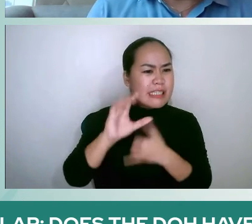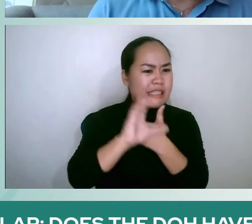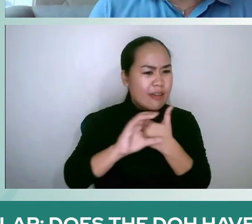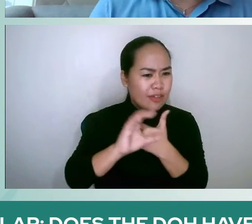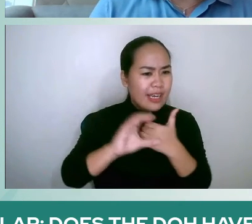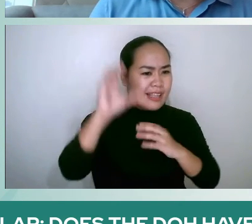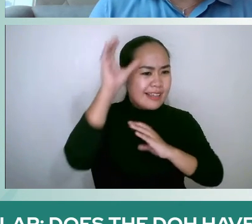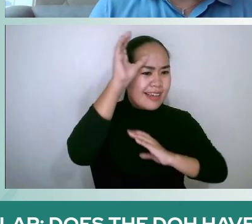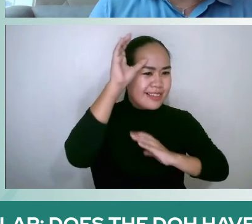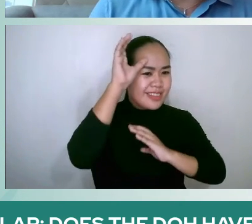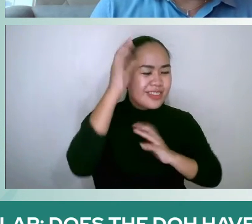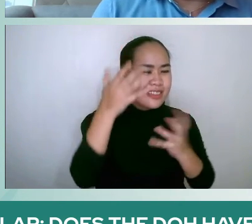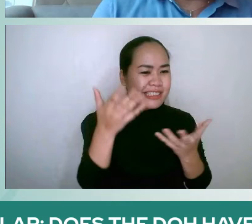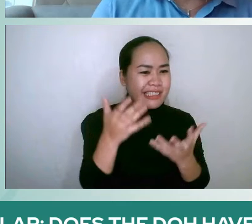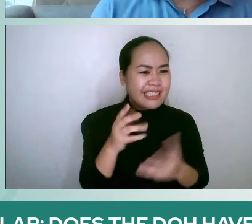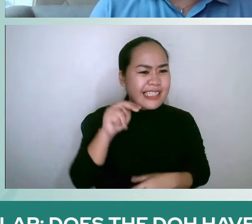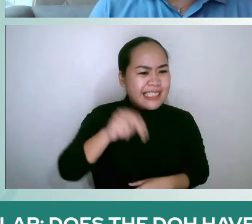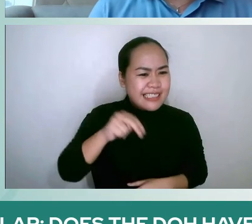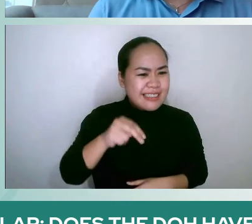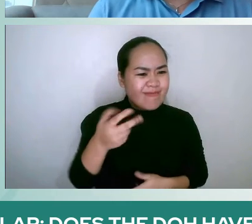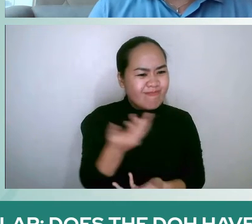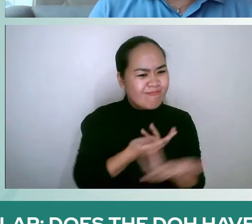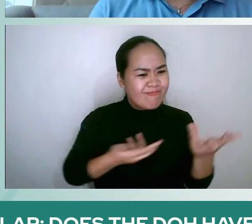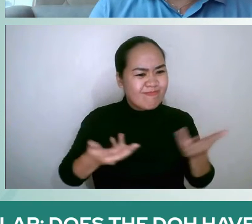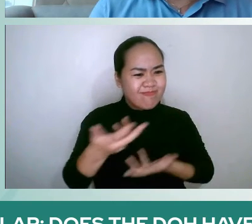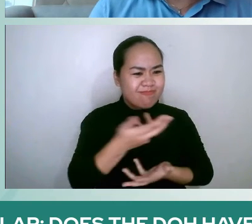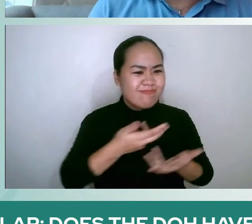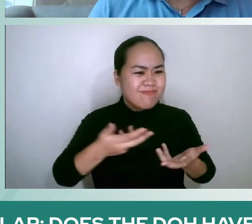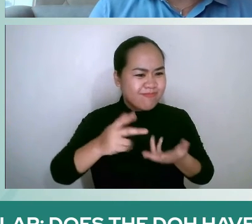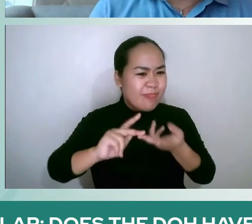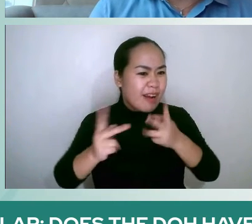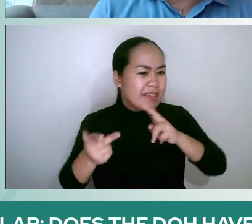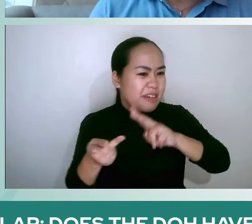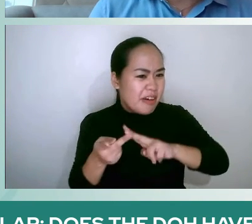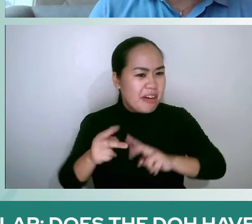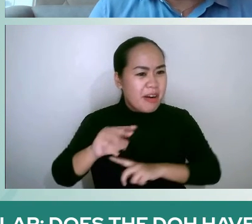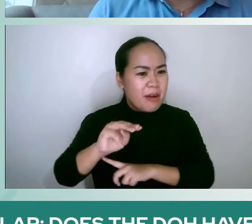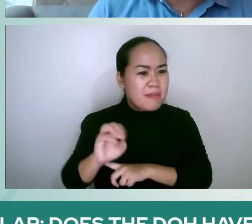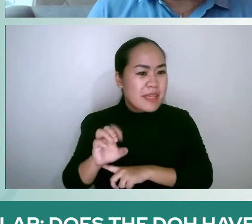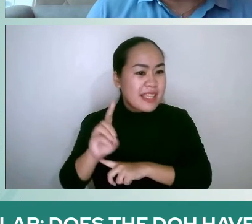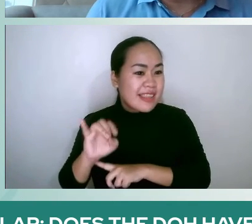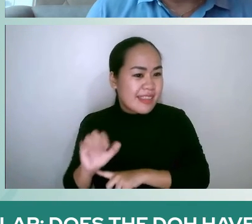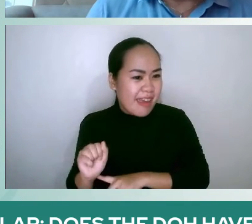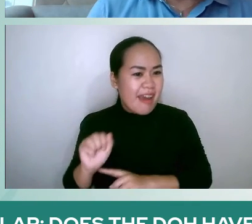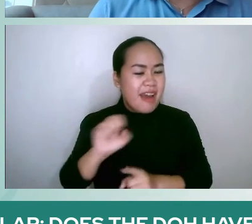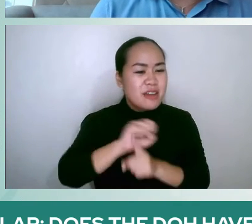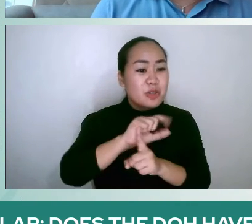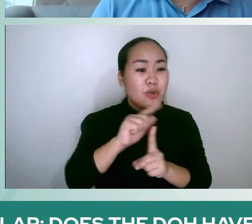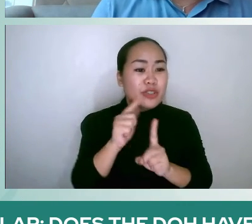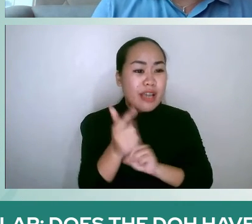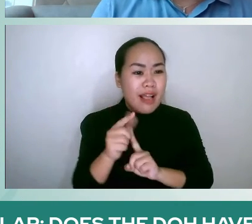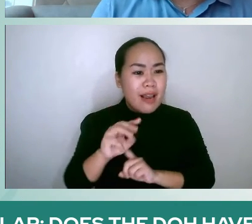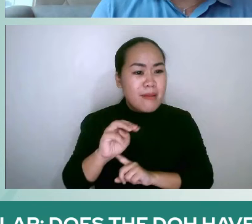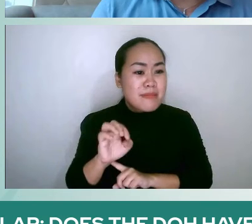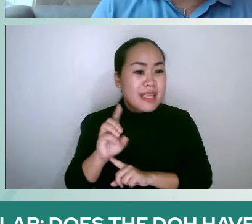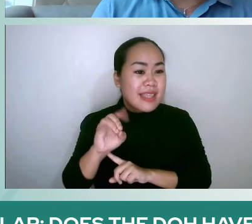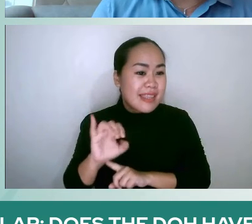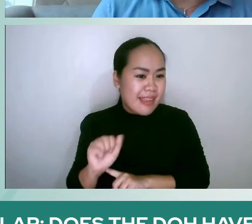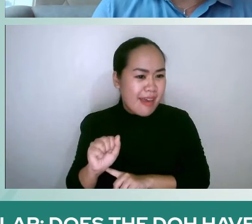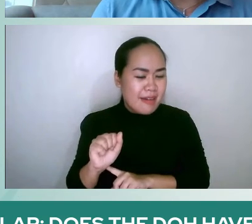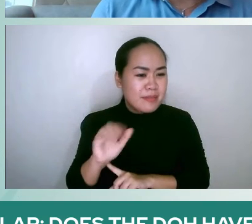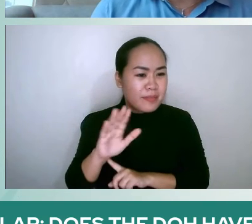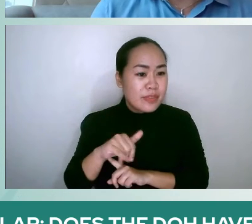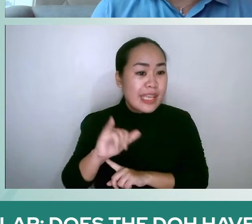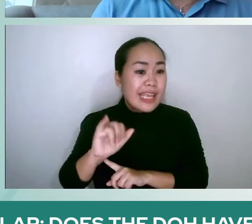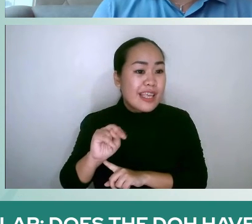partners, our media partners, including social media influencers. They are very effective in